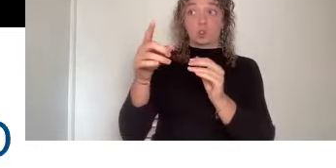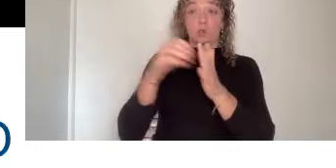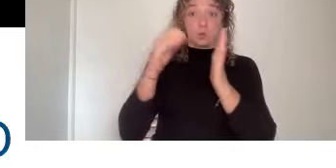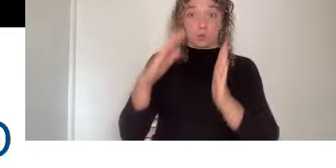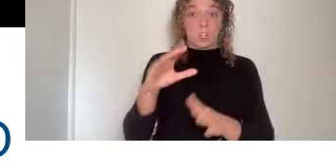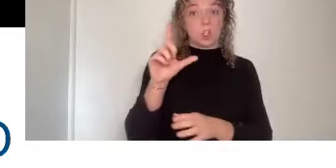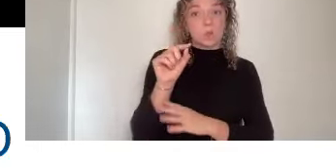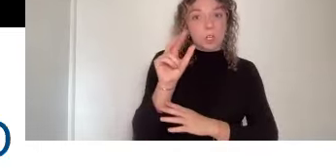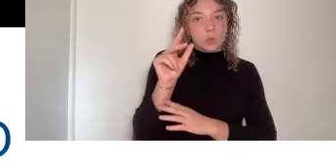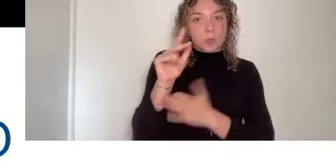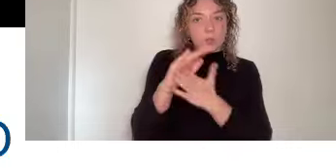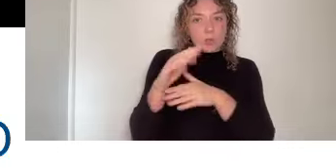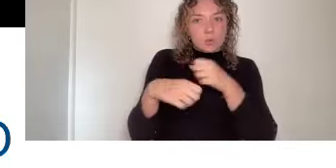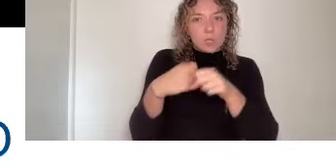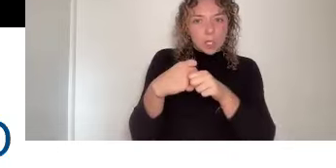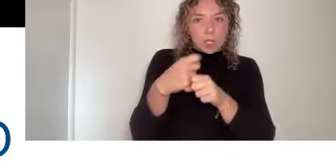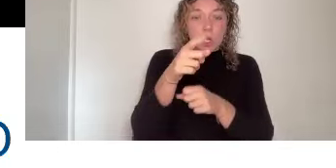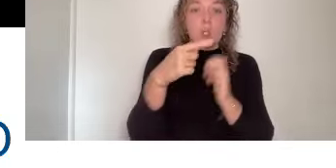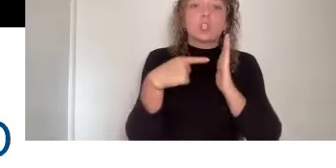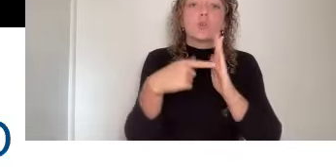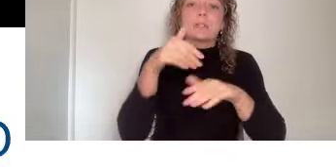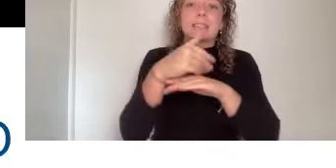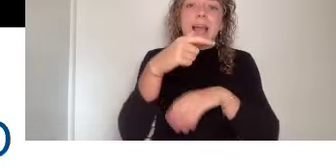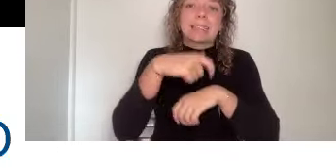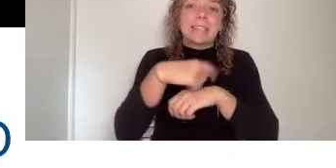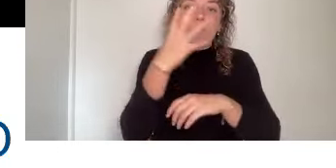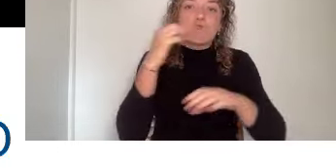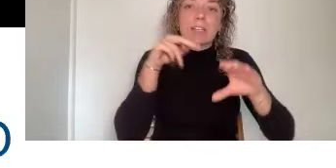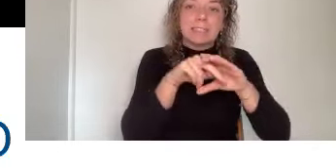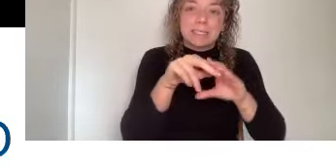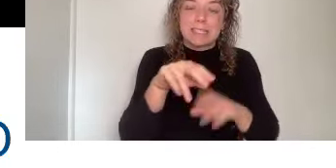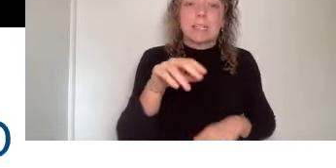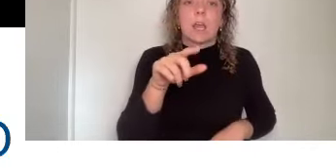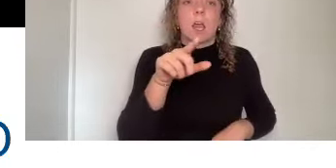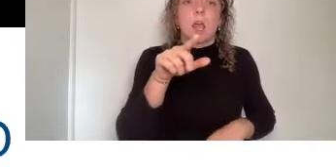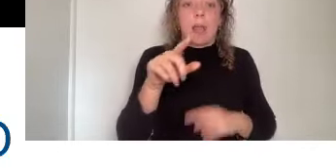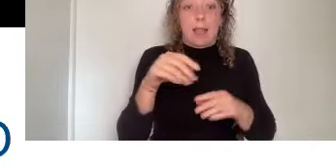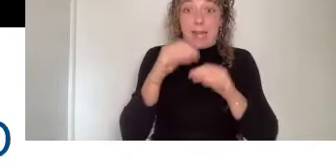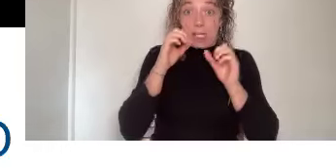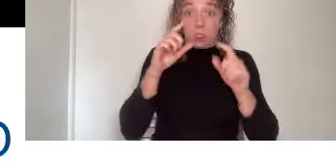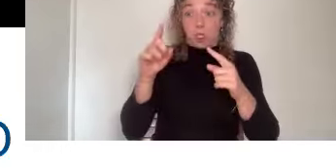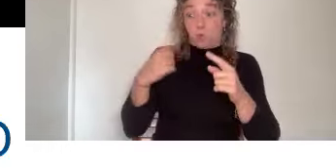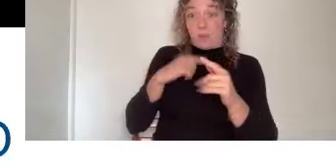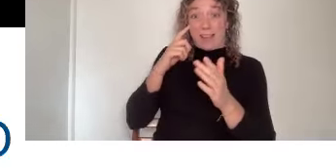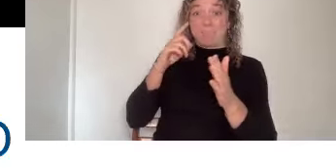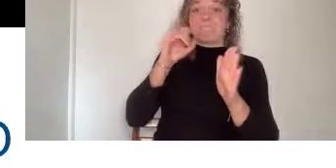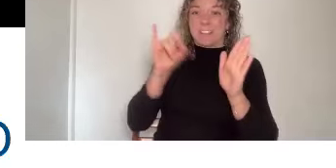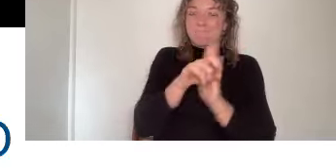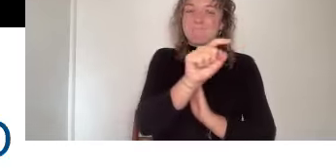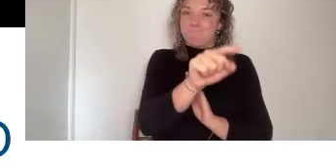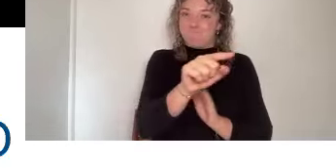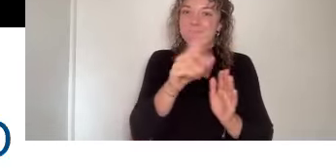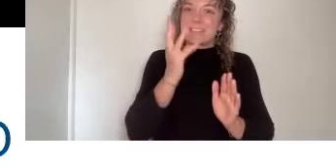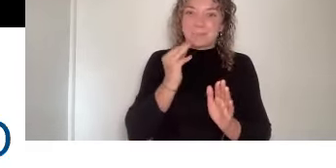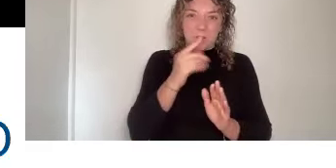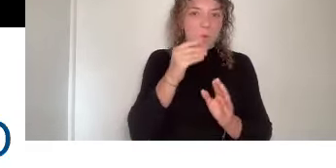year. And this shows the nighttime residents when in education we identified them as experiencing homelessness that they